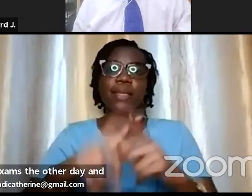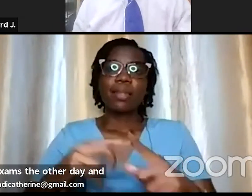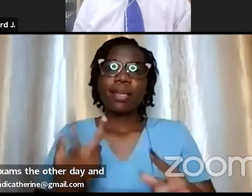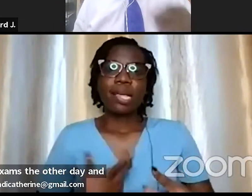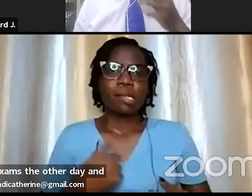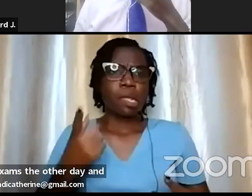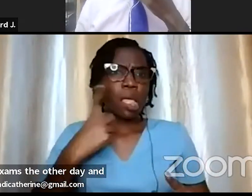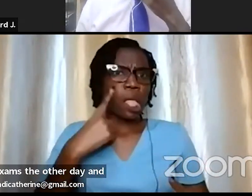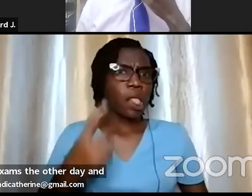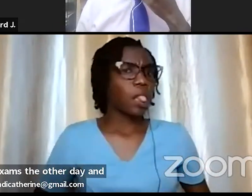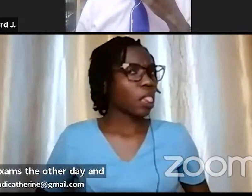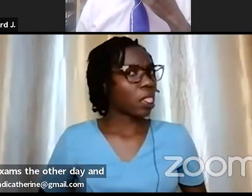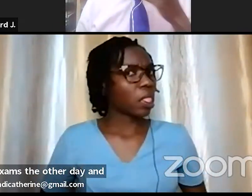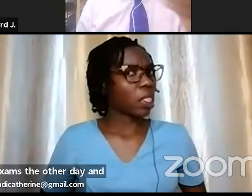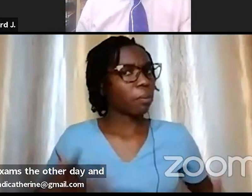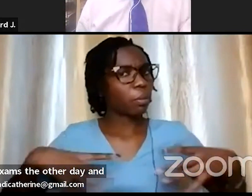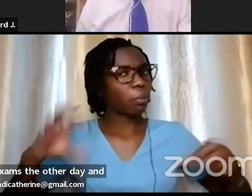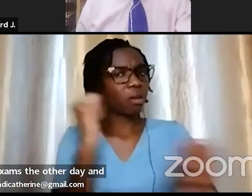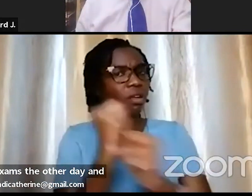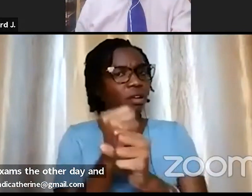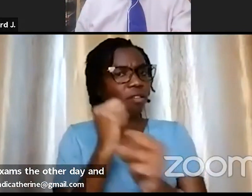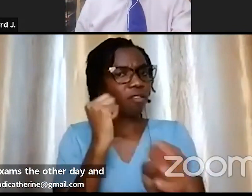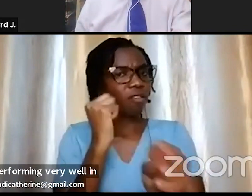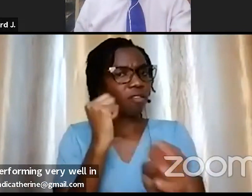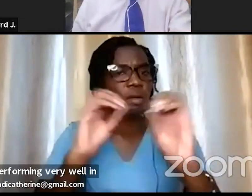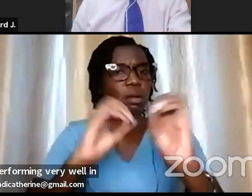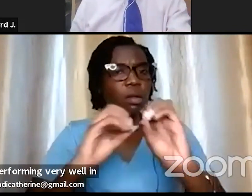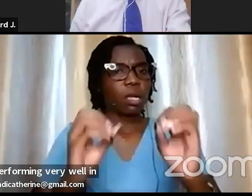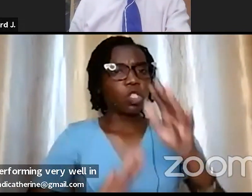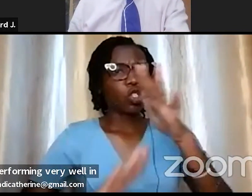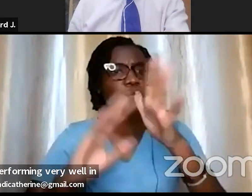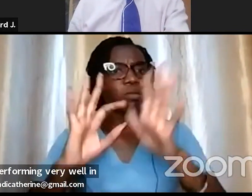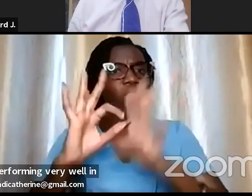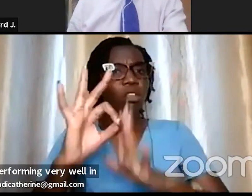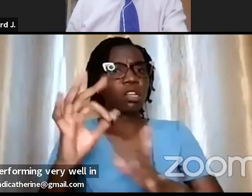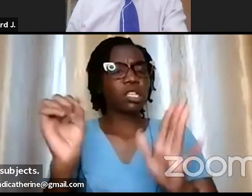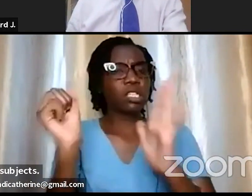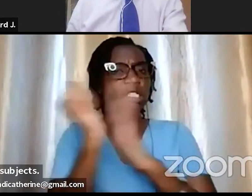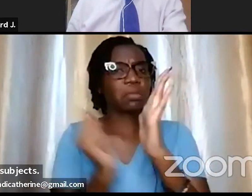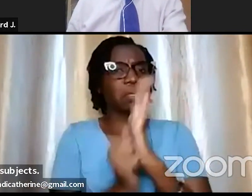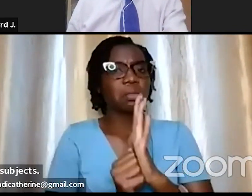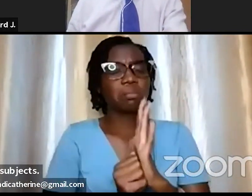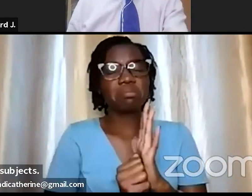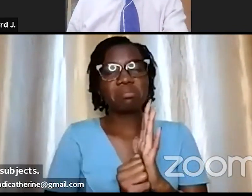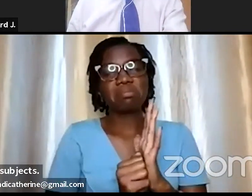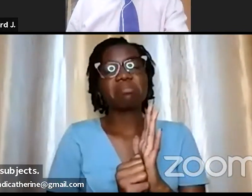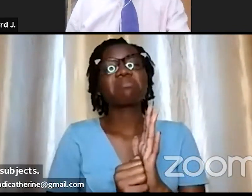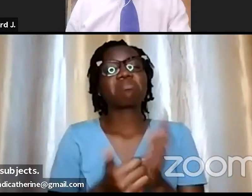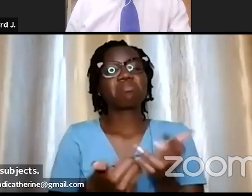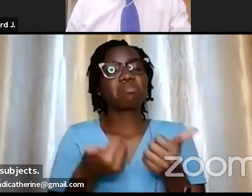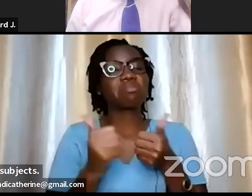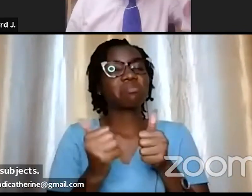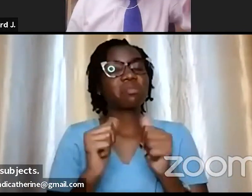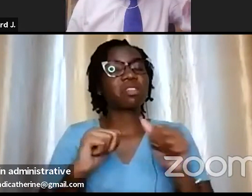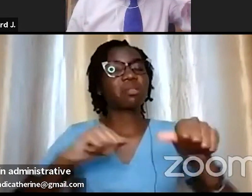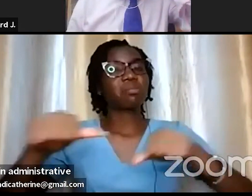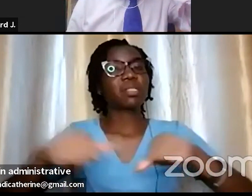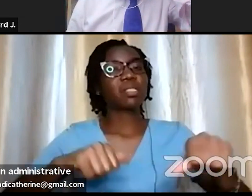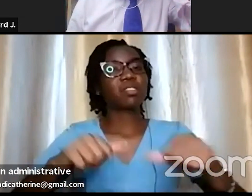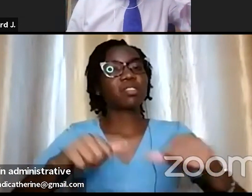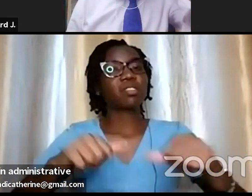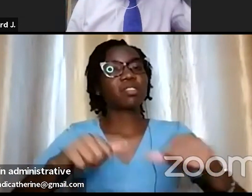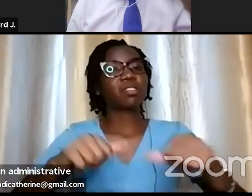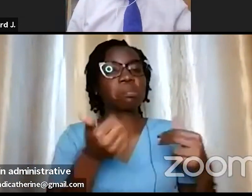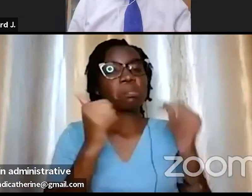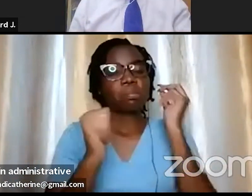are not performing very well in strategic HR subjects. They are doing very well in administrative tasks. I don't know whether